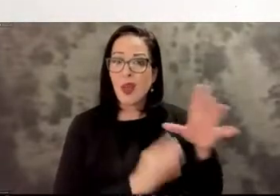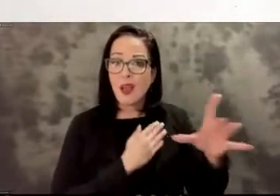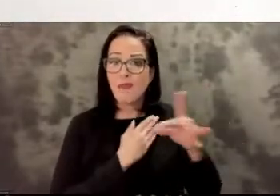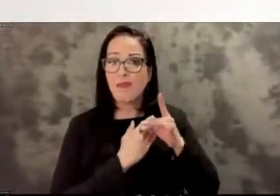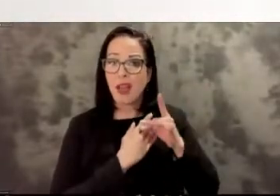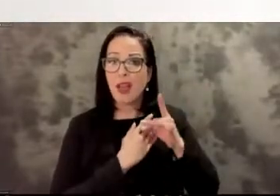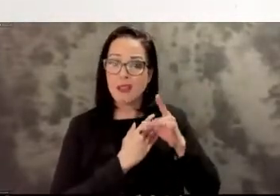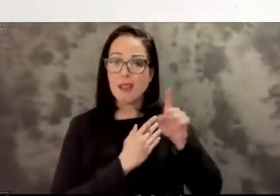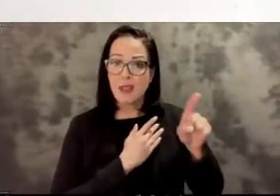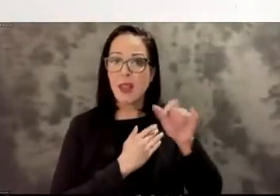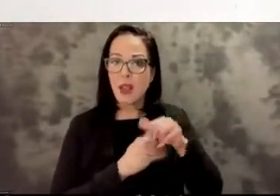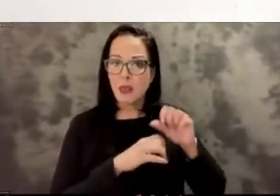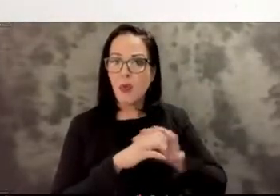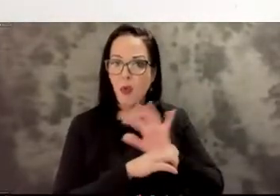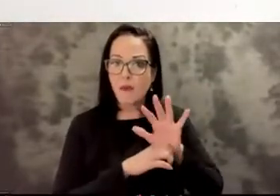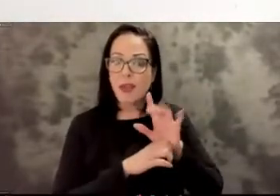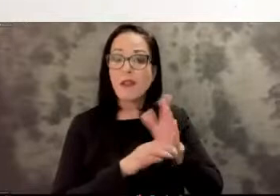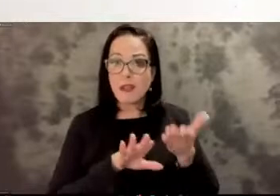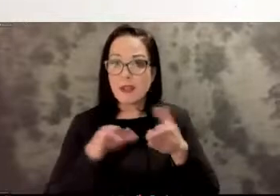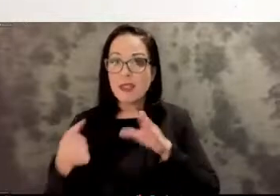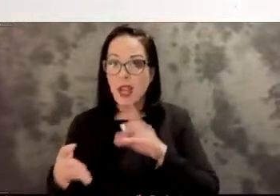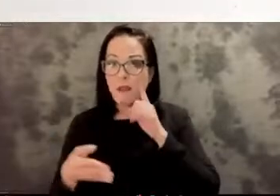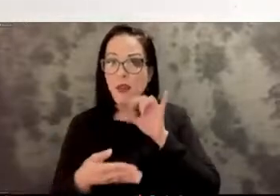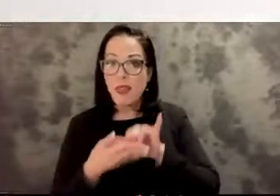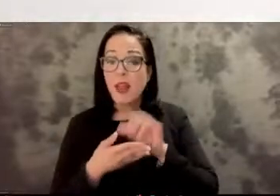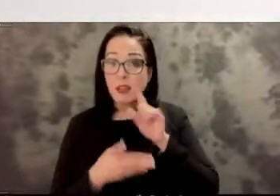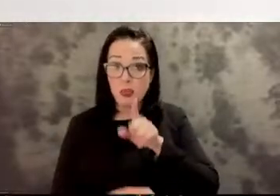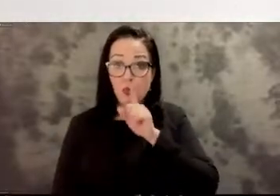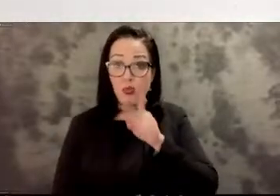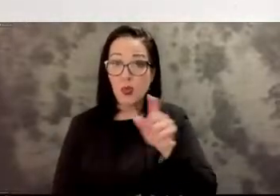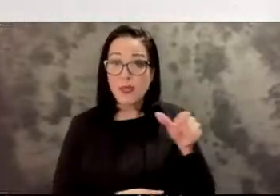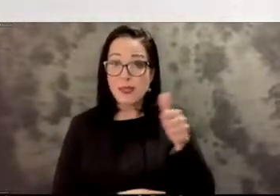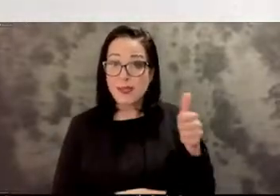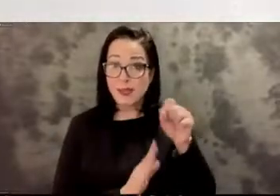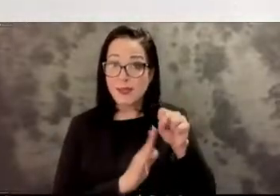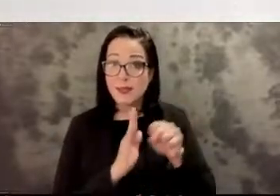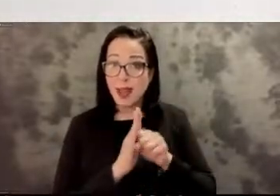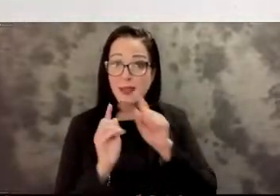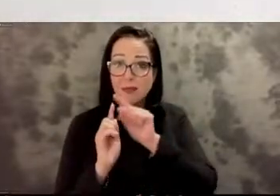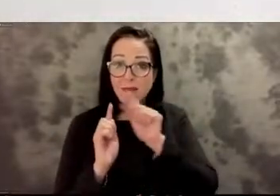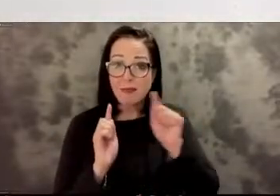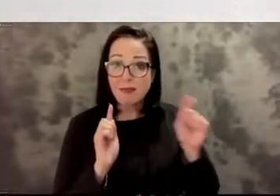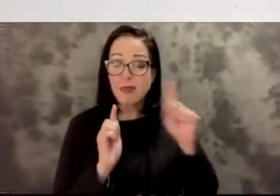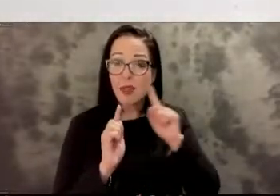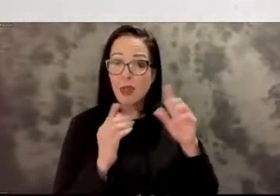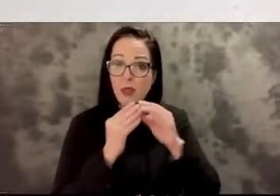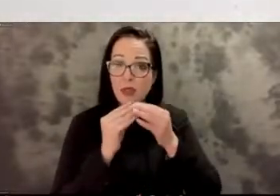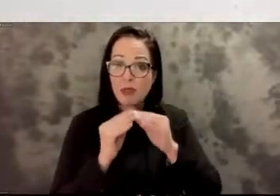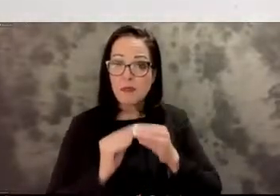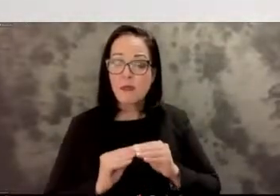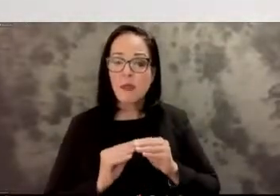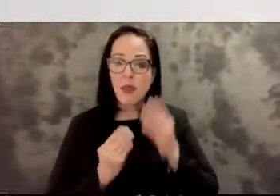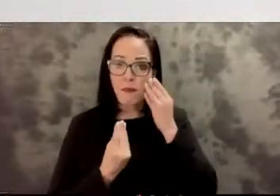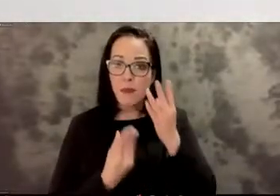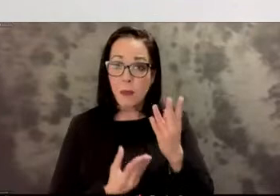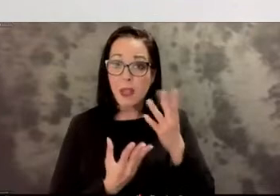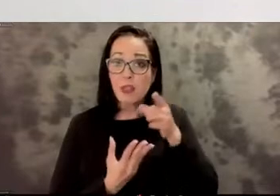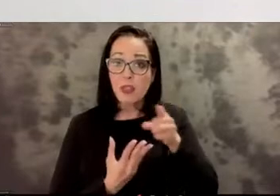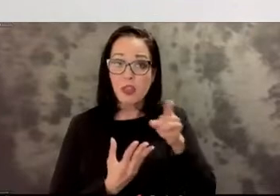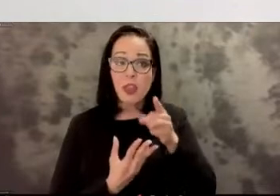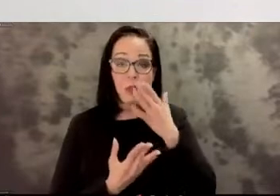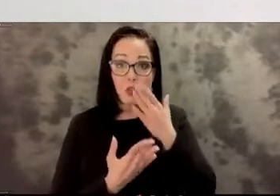of COVID-19. This is true in 10 states. So the data does suggest that in where good data